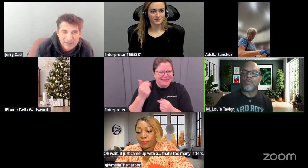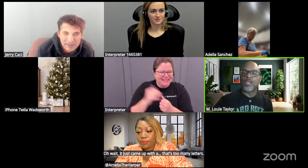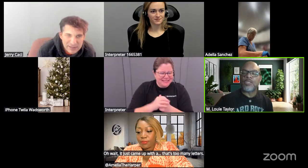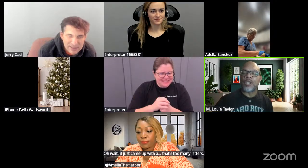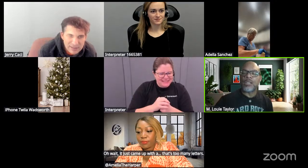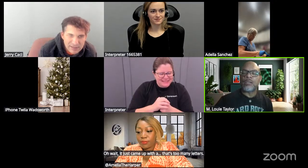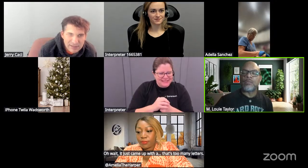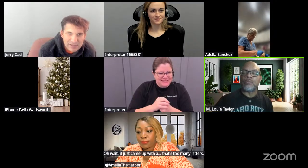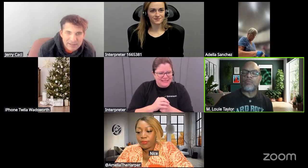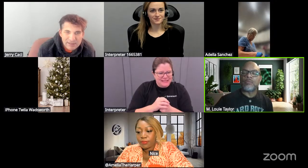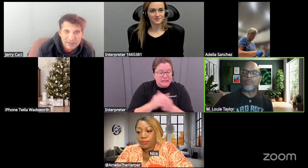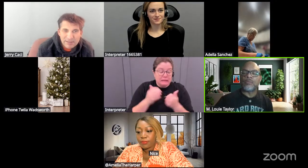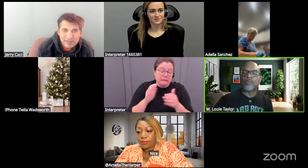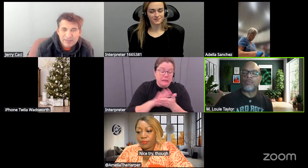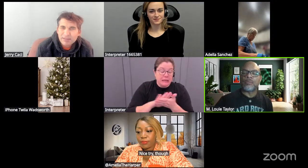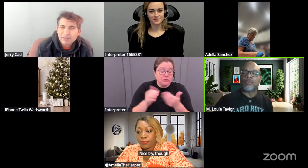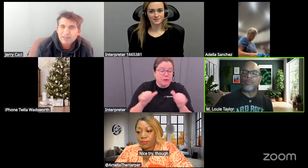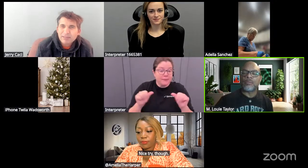Nice try though.